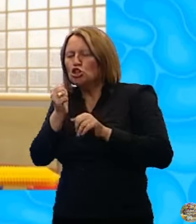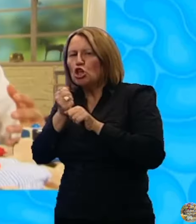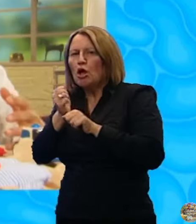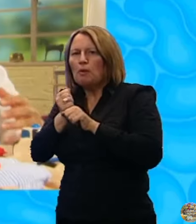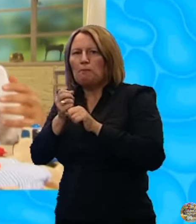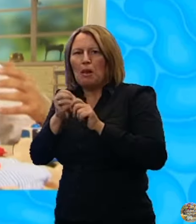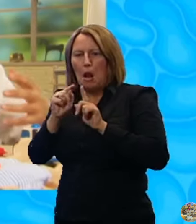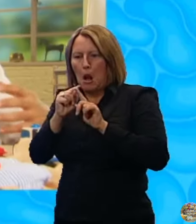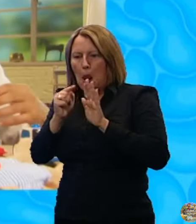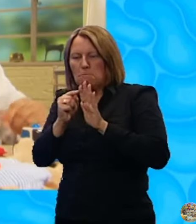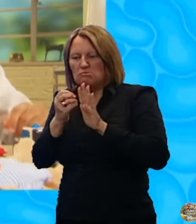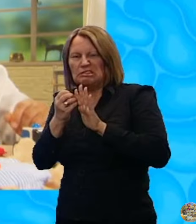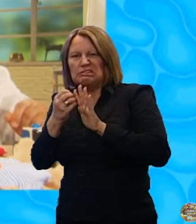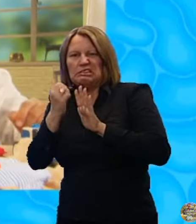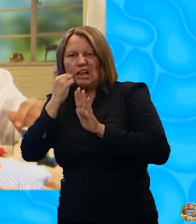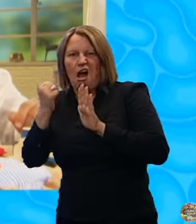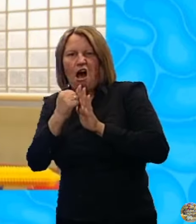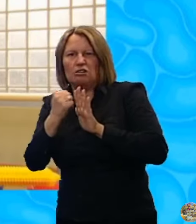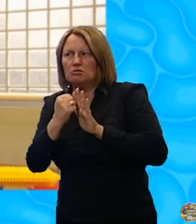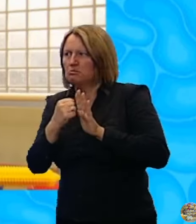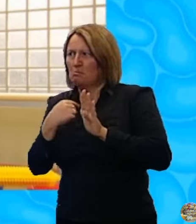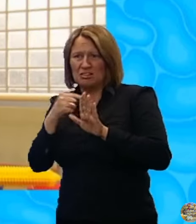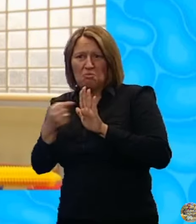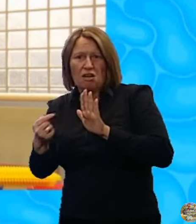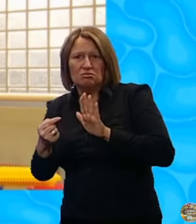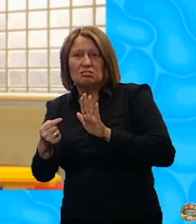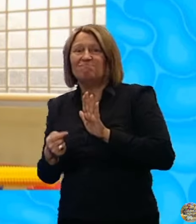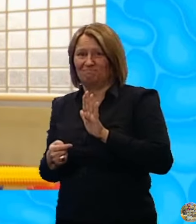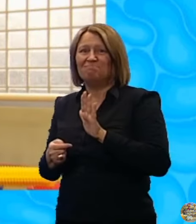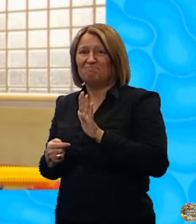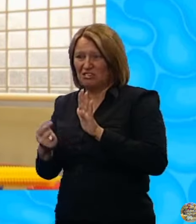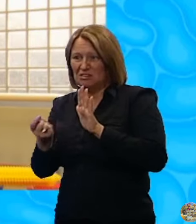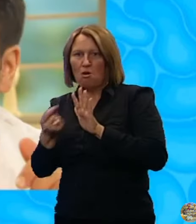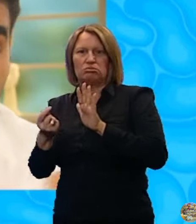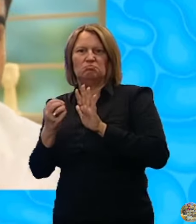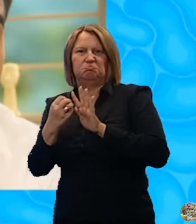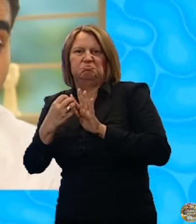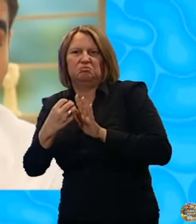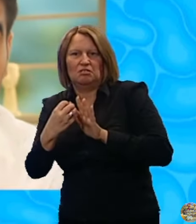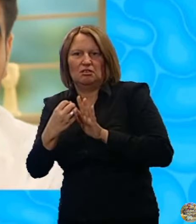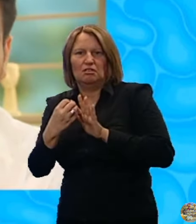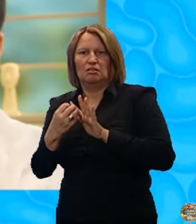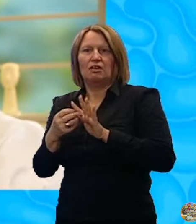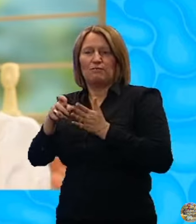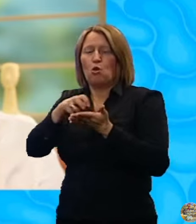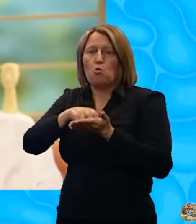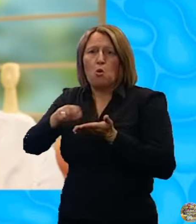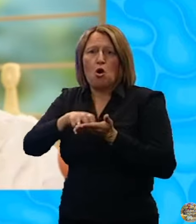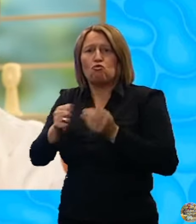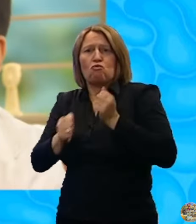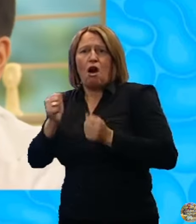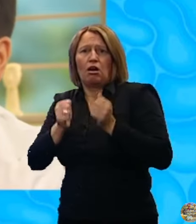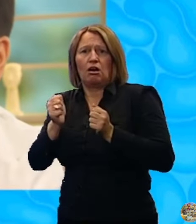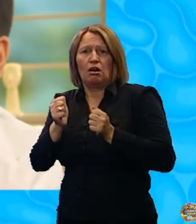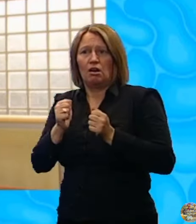of. The bugs make a lump of rough skin. My spot? That's right. They make a spot. And when you walk on it, or run on